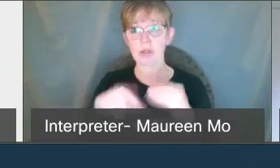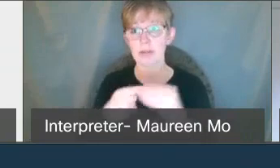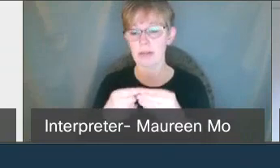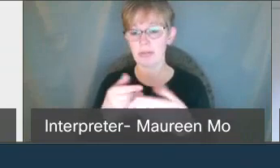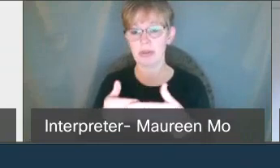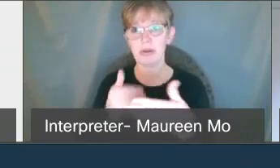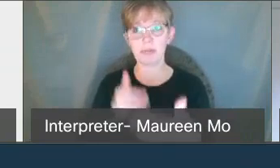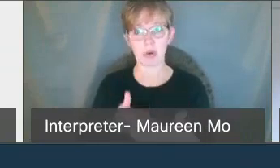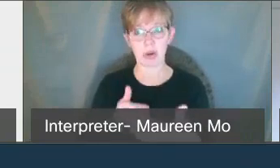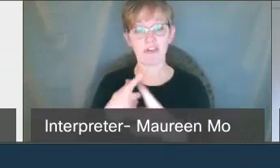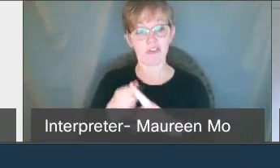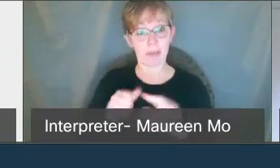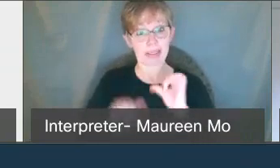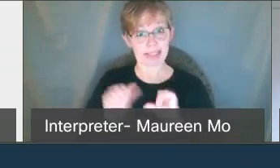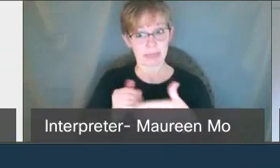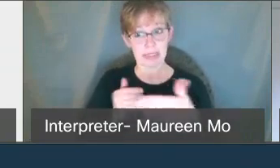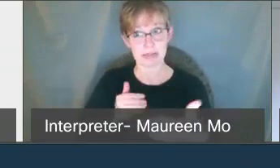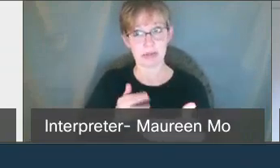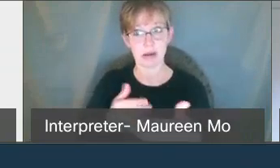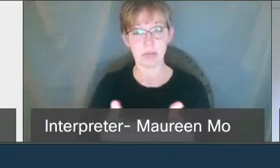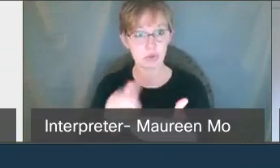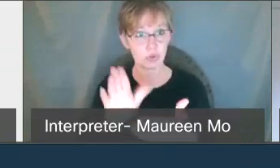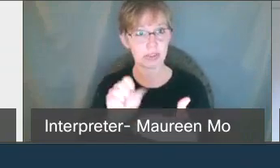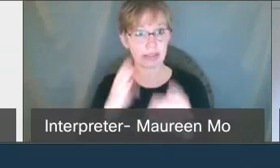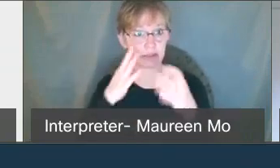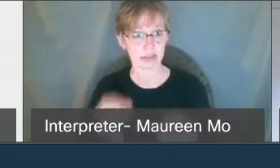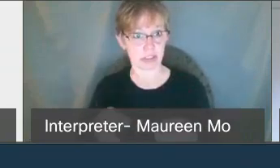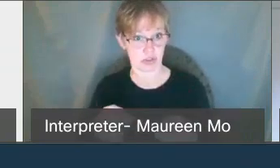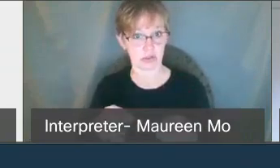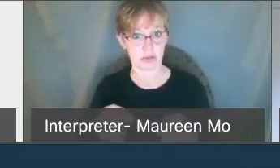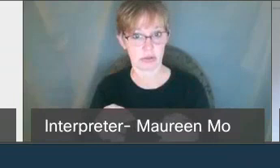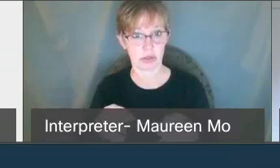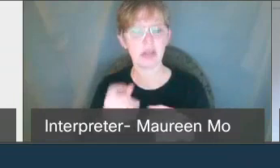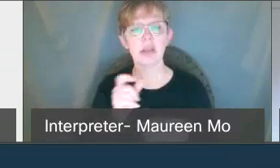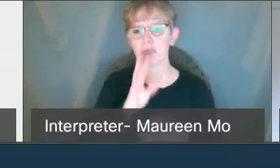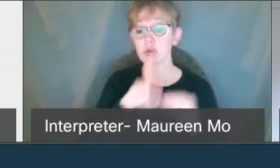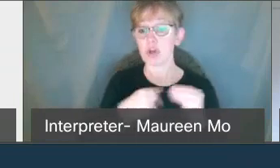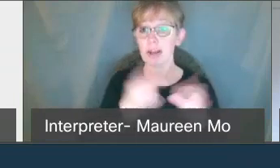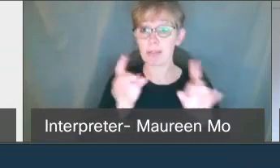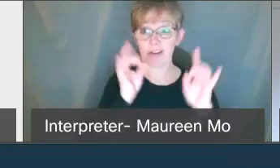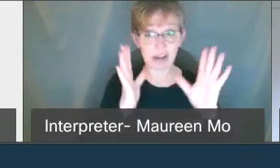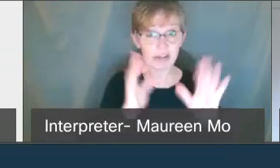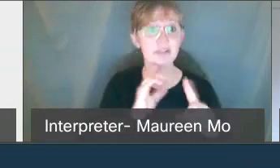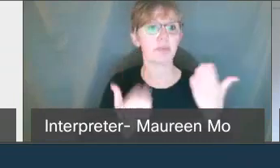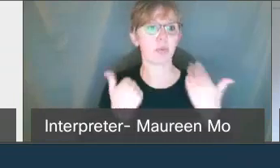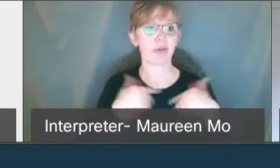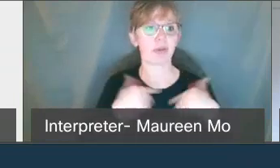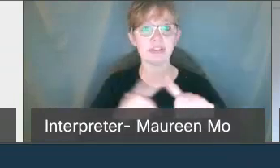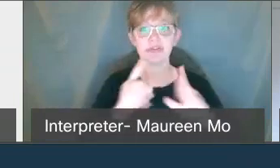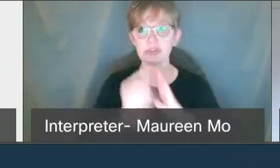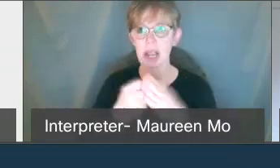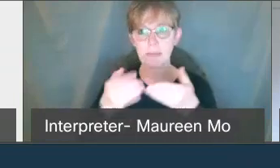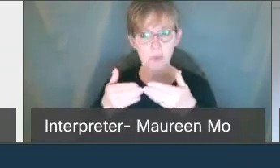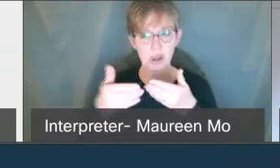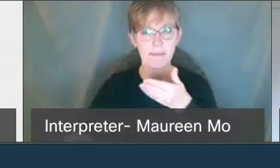from assessment through case disposition. If we're talking about violence, we might have a different time frame if we're looking at violence